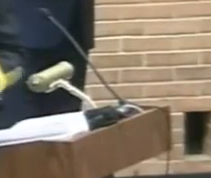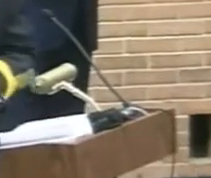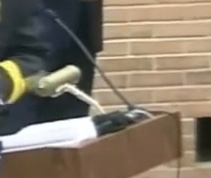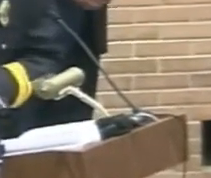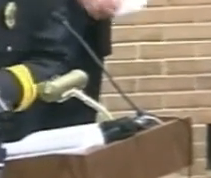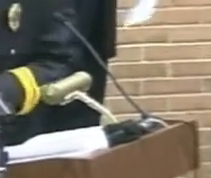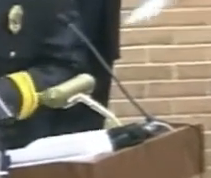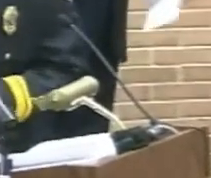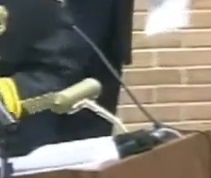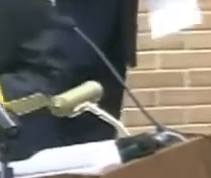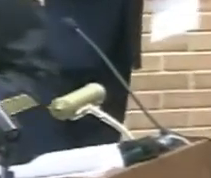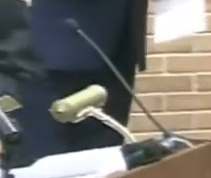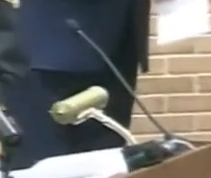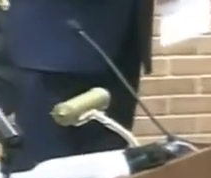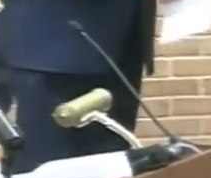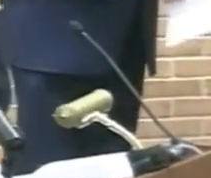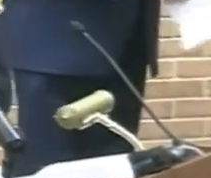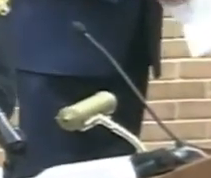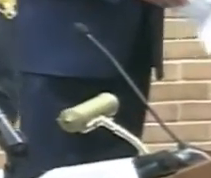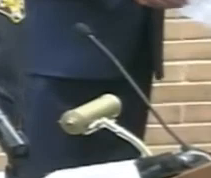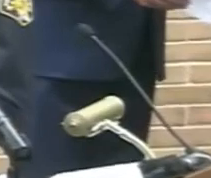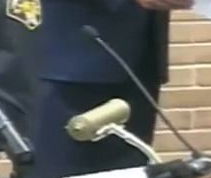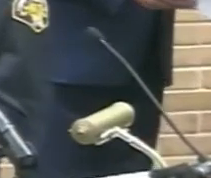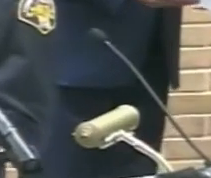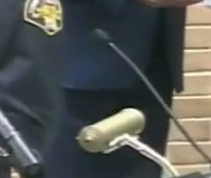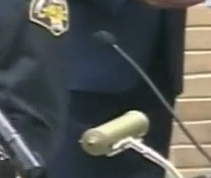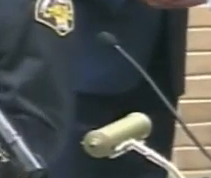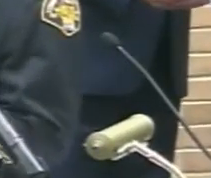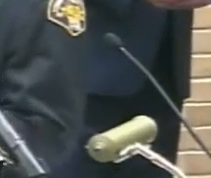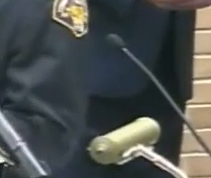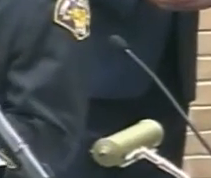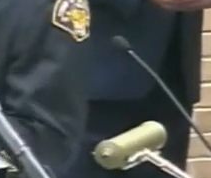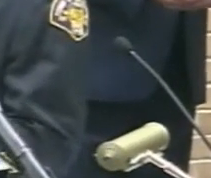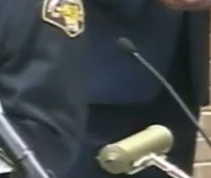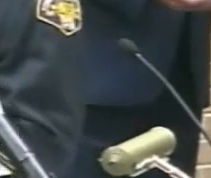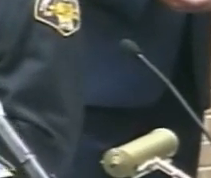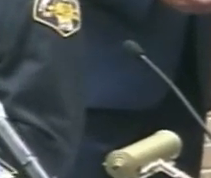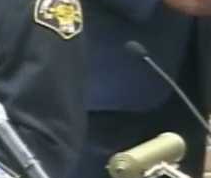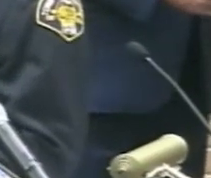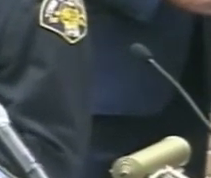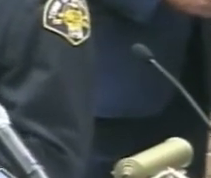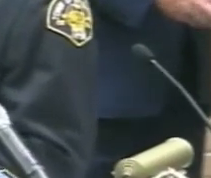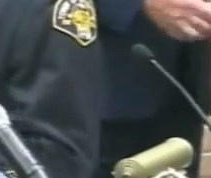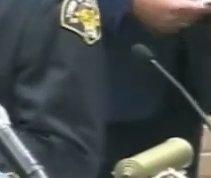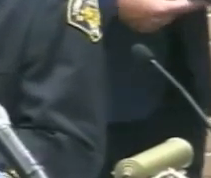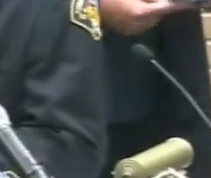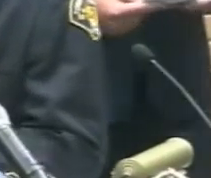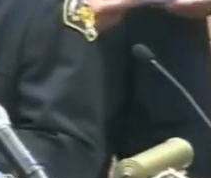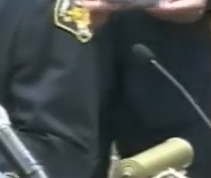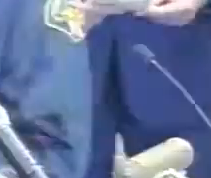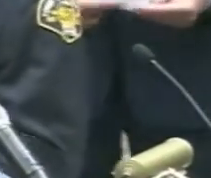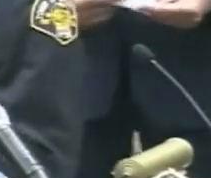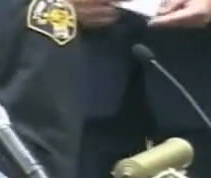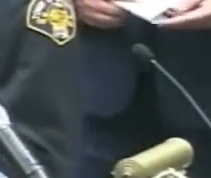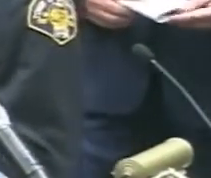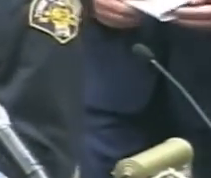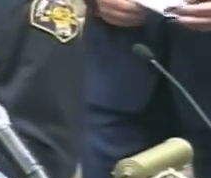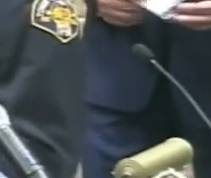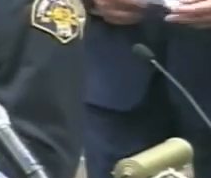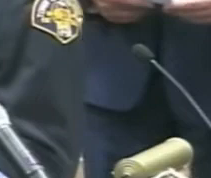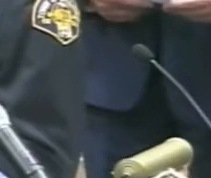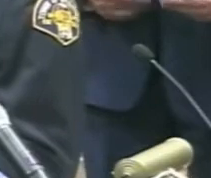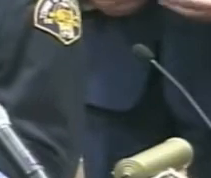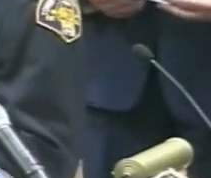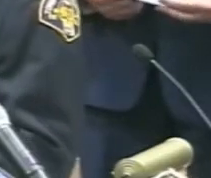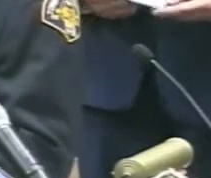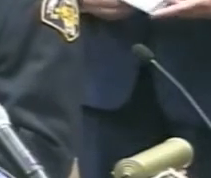First of all, I want to welcome everyone. There's a few chiefs from outside the county. Chief Mark Tomes, North Police Department. Retired Chief David Dalton.